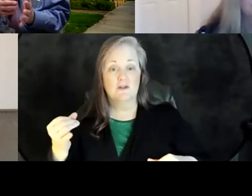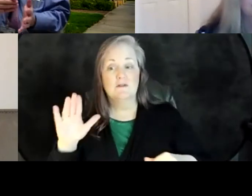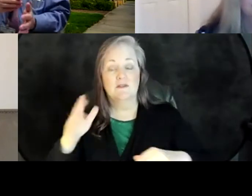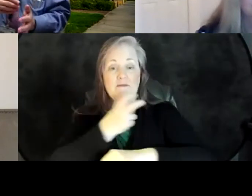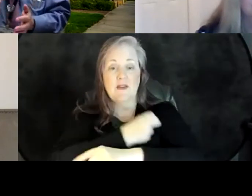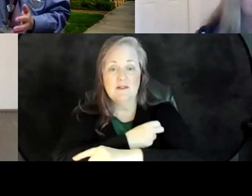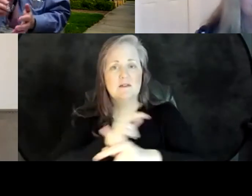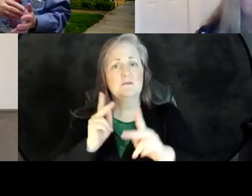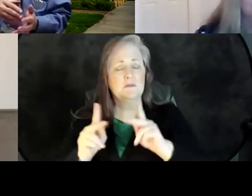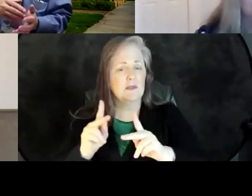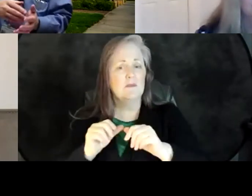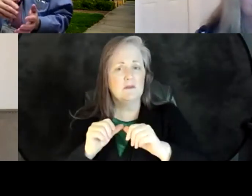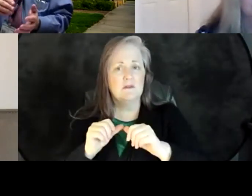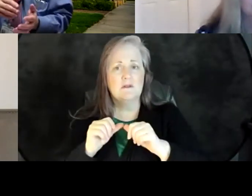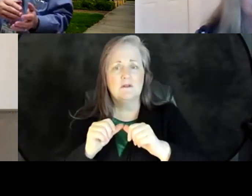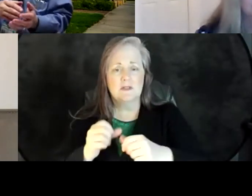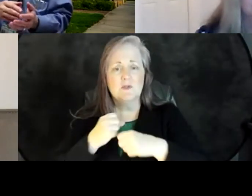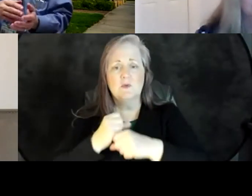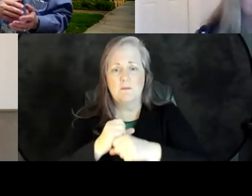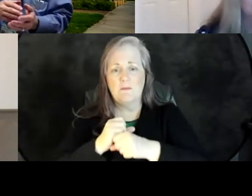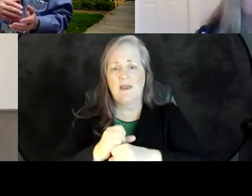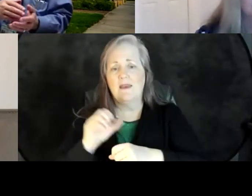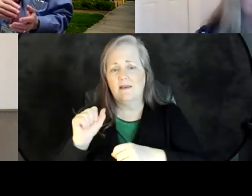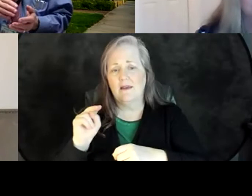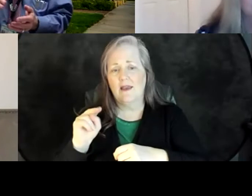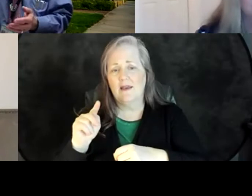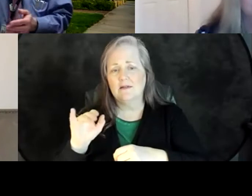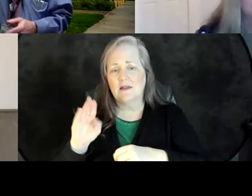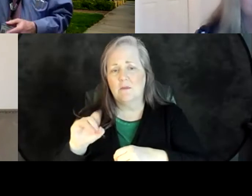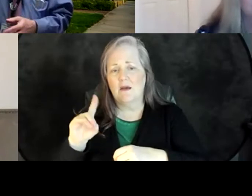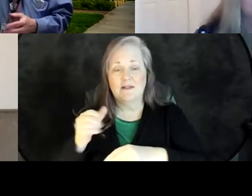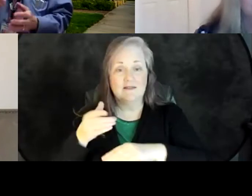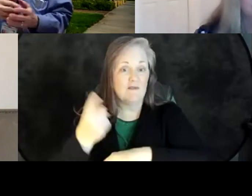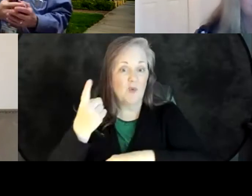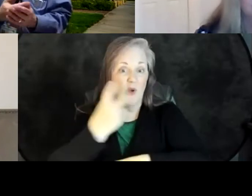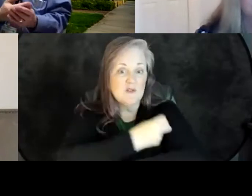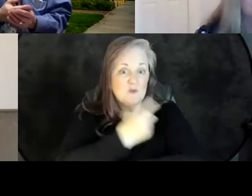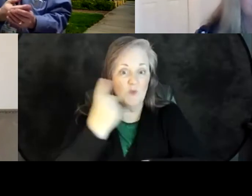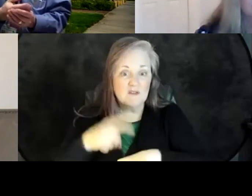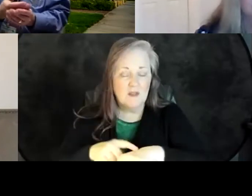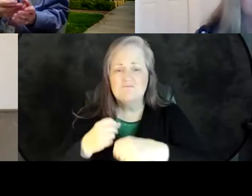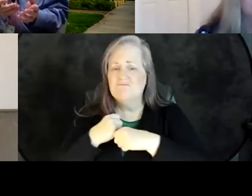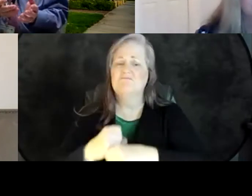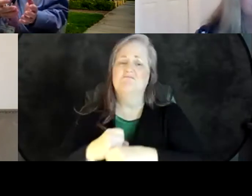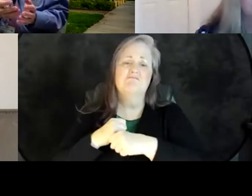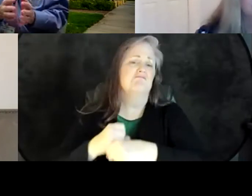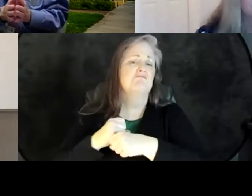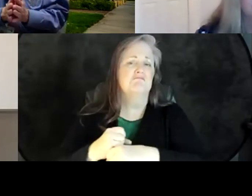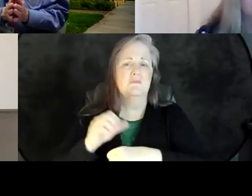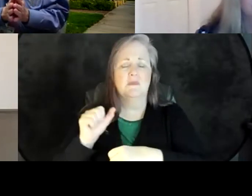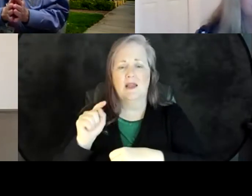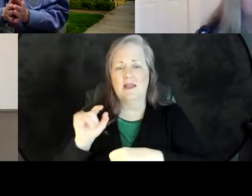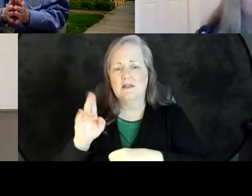that people continue to make antibodies. Even after one dose, they continue to make antibodies for almost